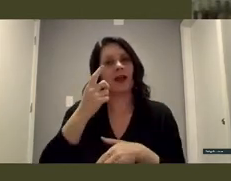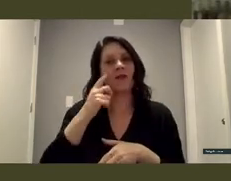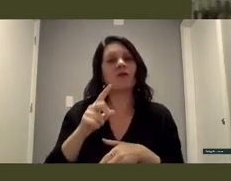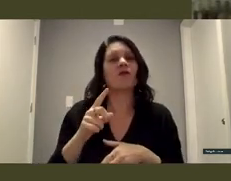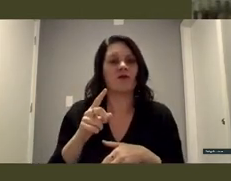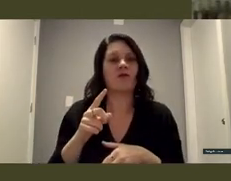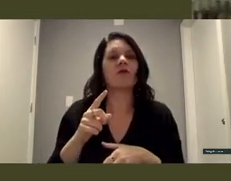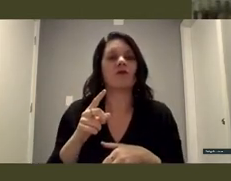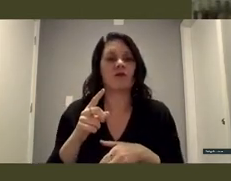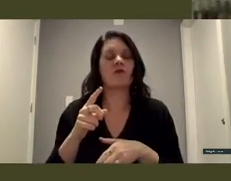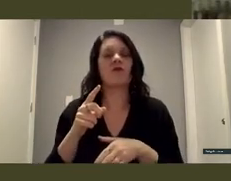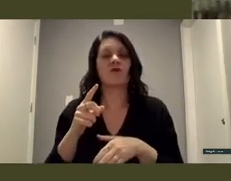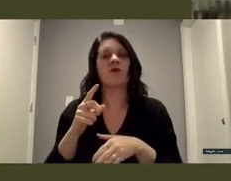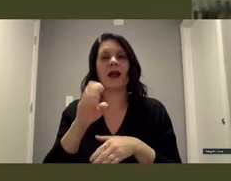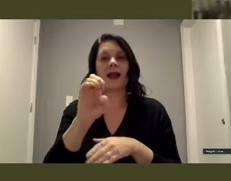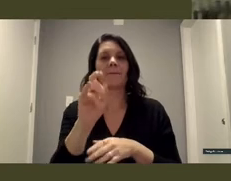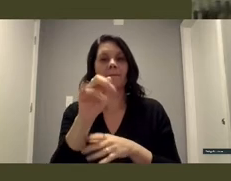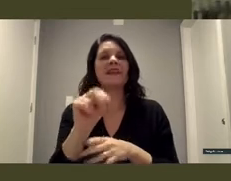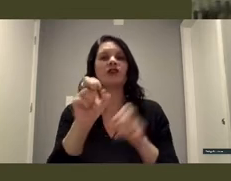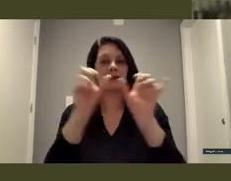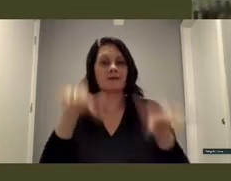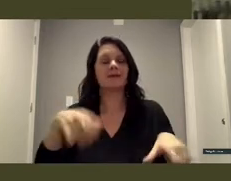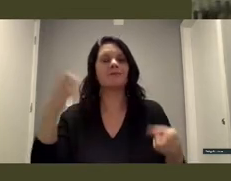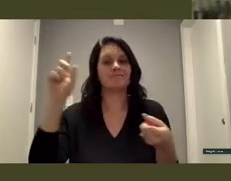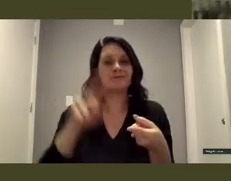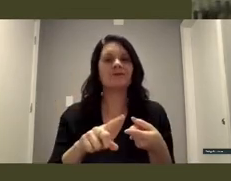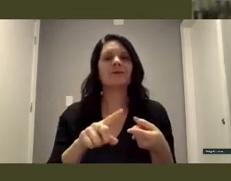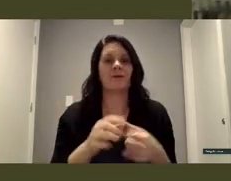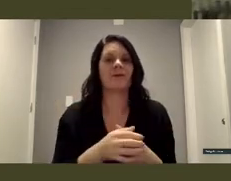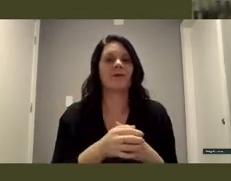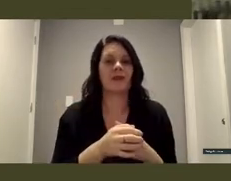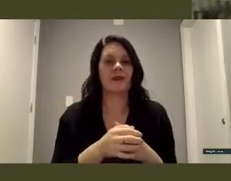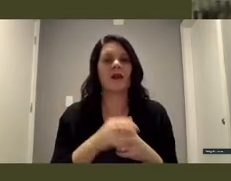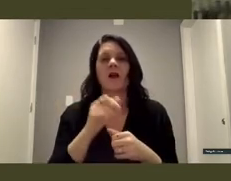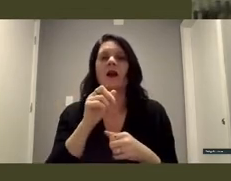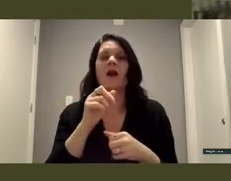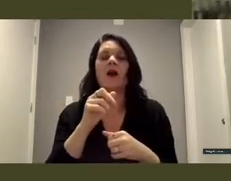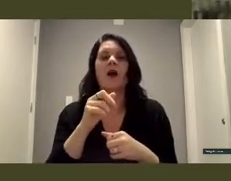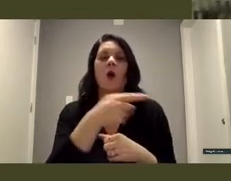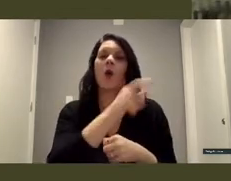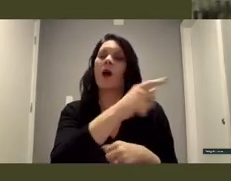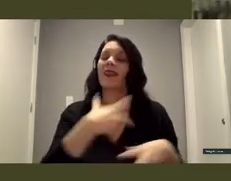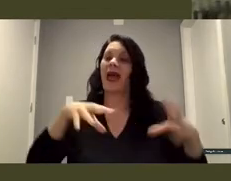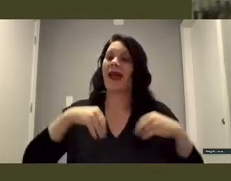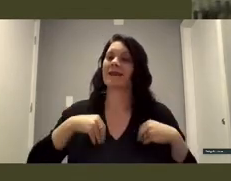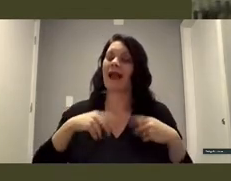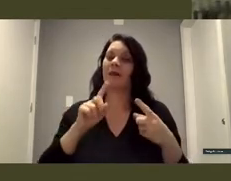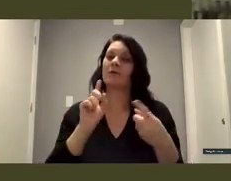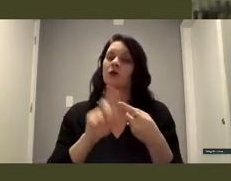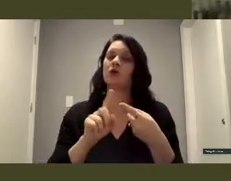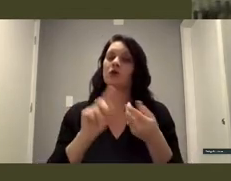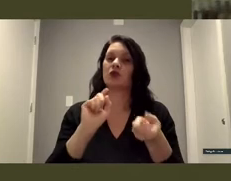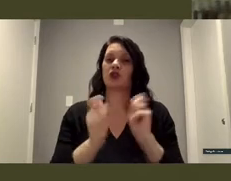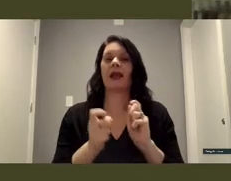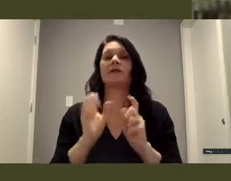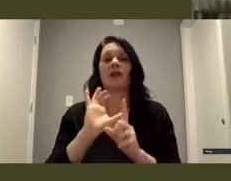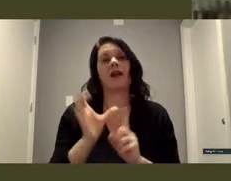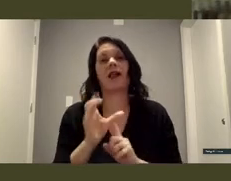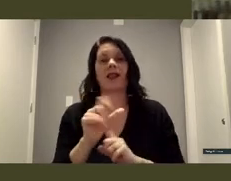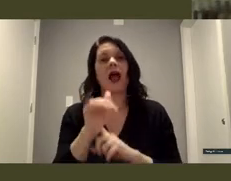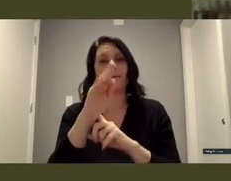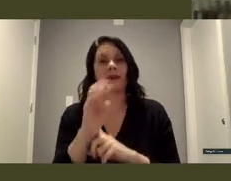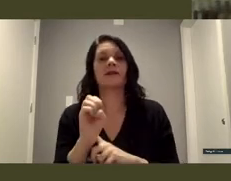net zero emissions systems, or whether to sort of adapt to the changing climate, which is inevitable.